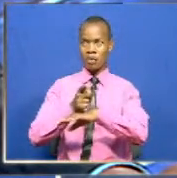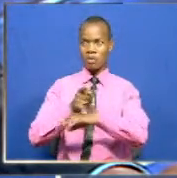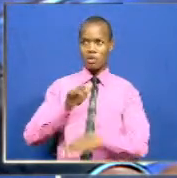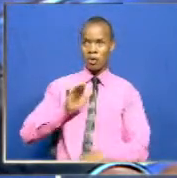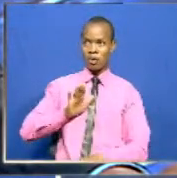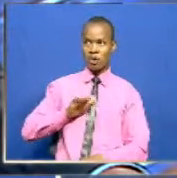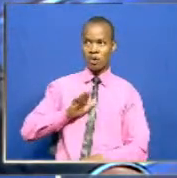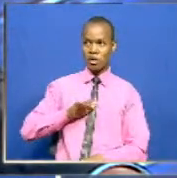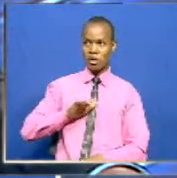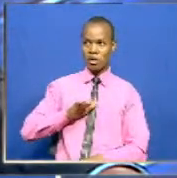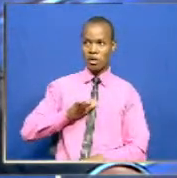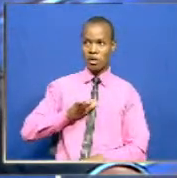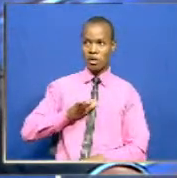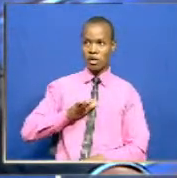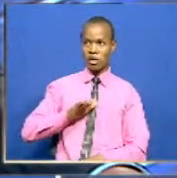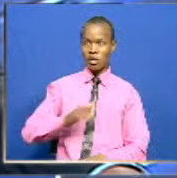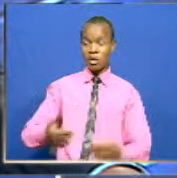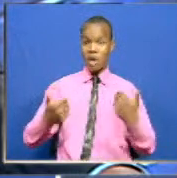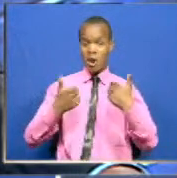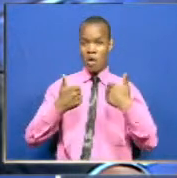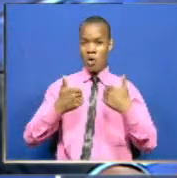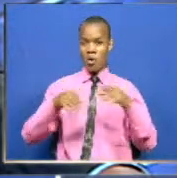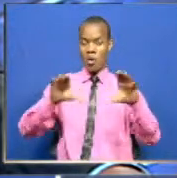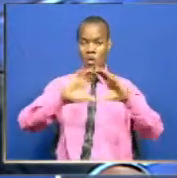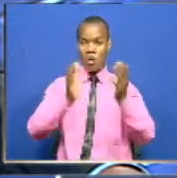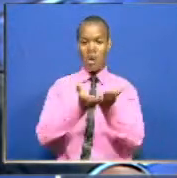She has broken the world record.